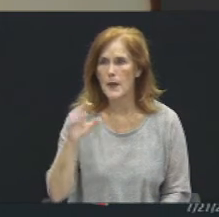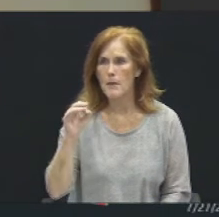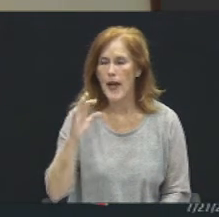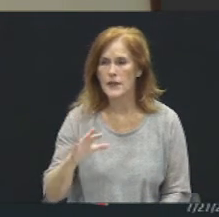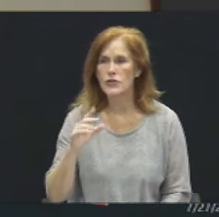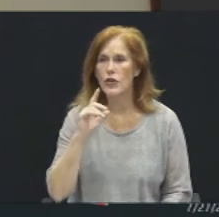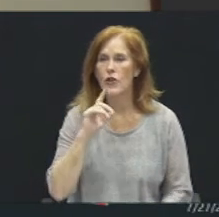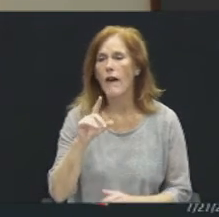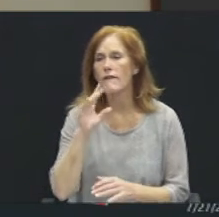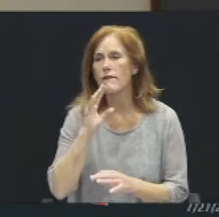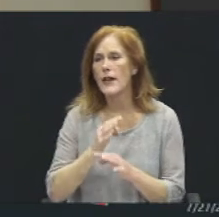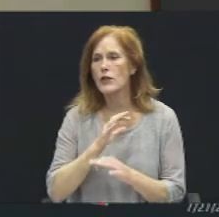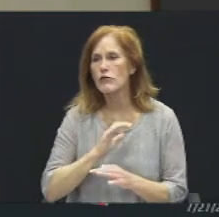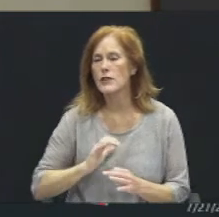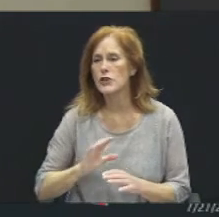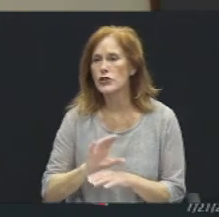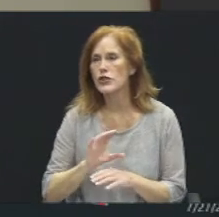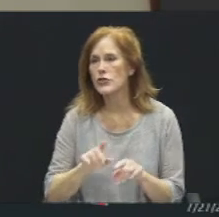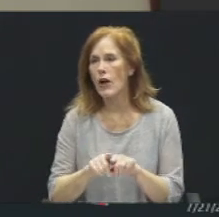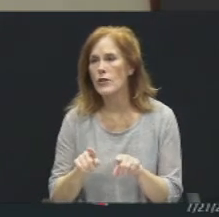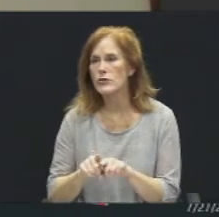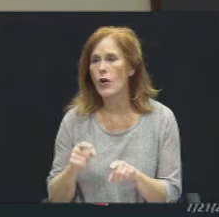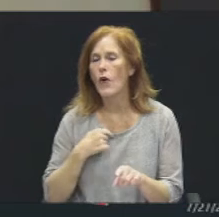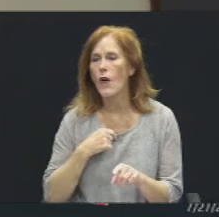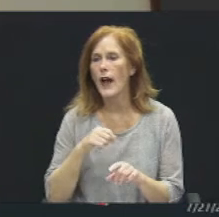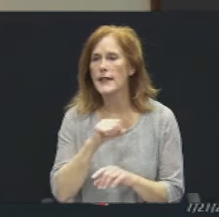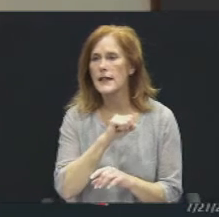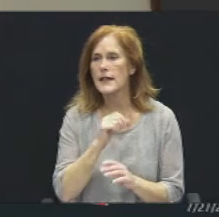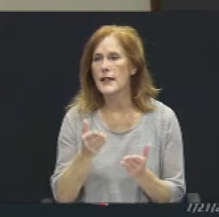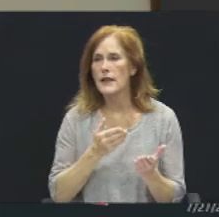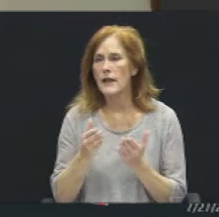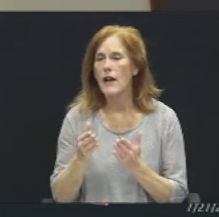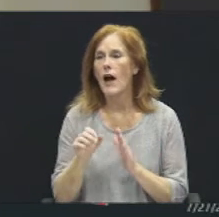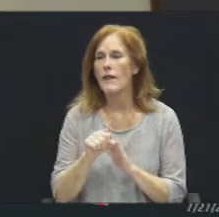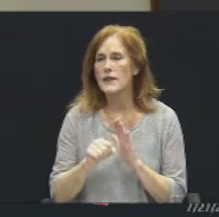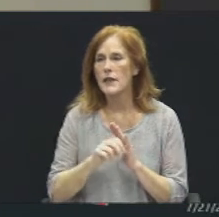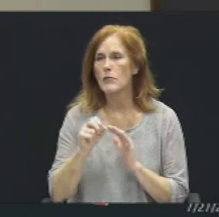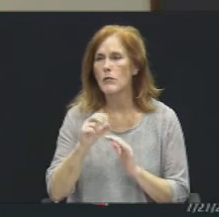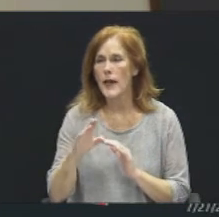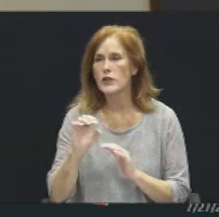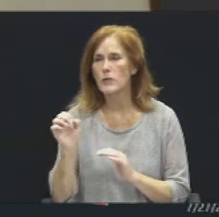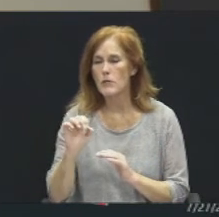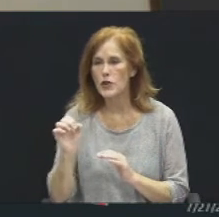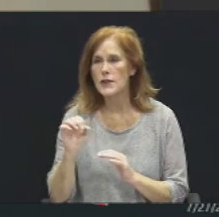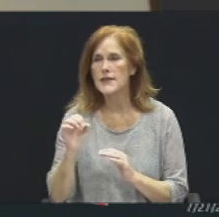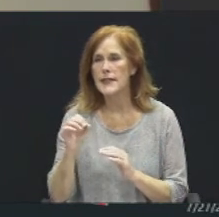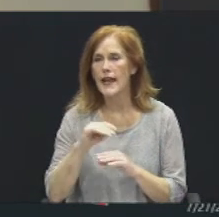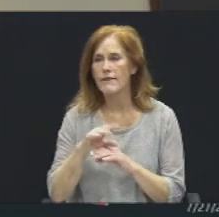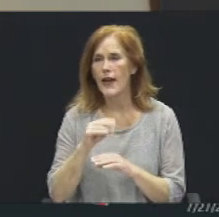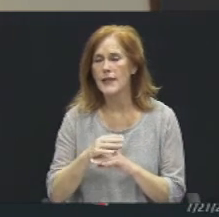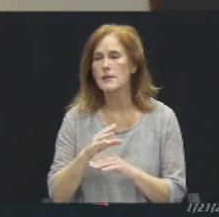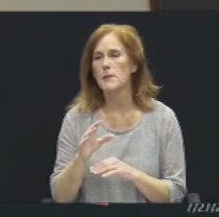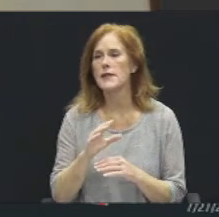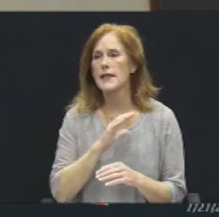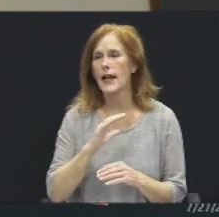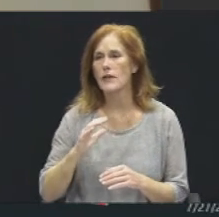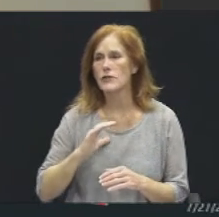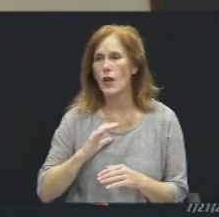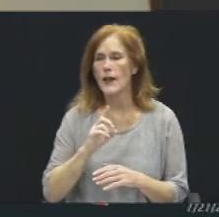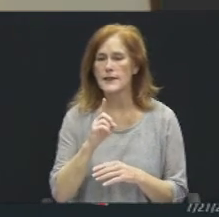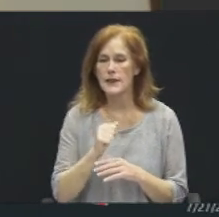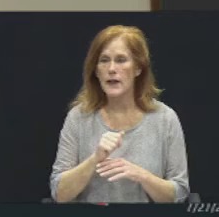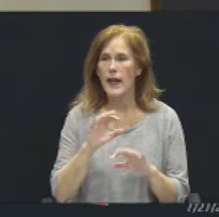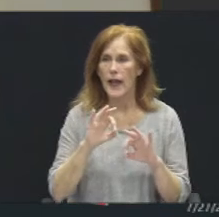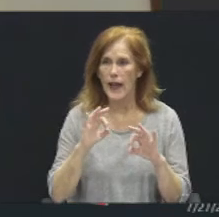Faith Christian Church. I also serve on the State of Nebraska Emergency Management Advisory Council as disability and